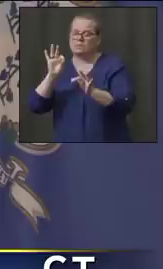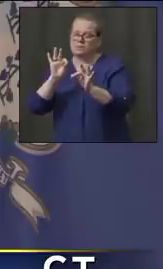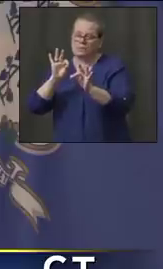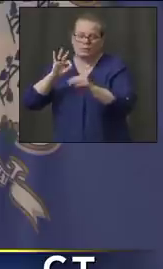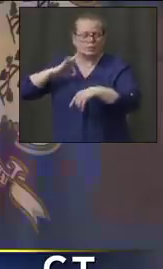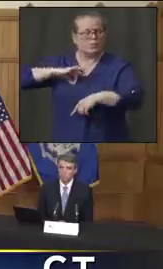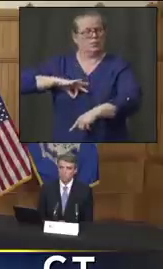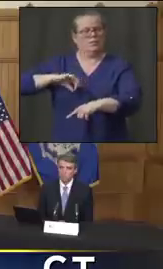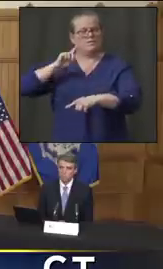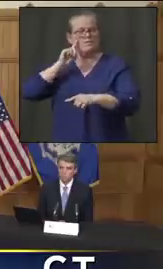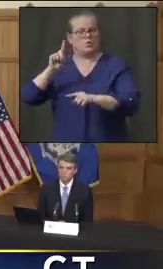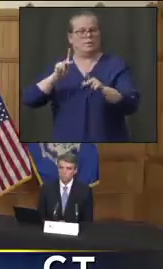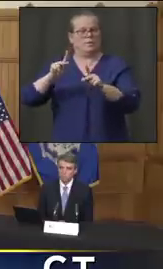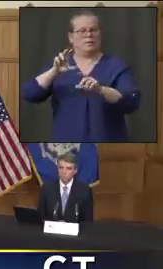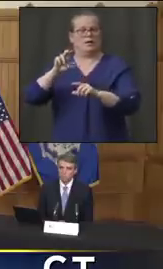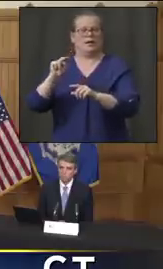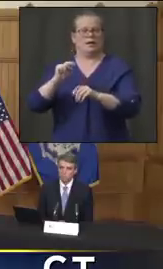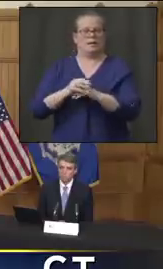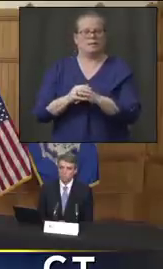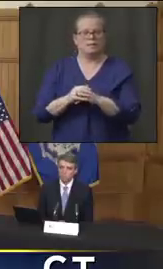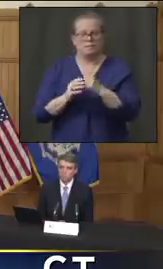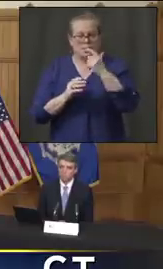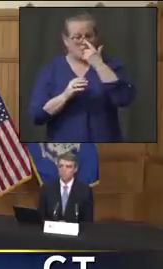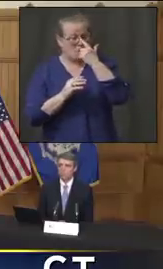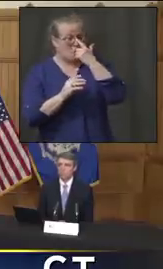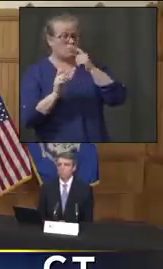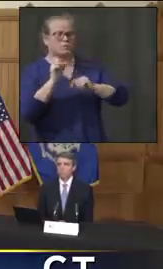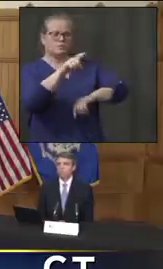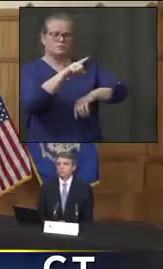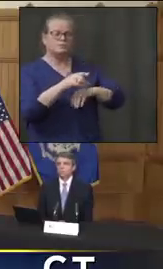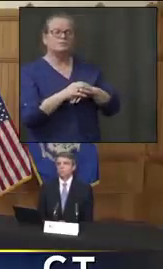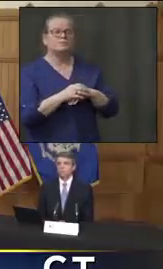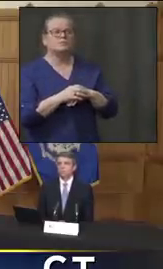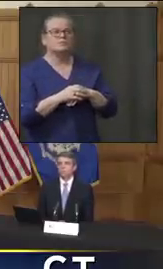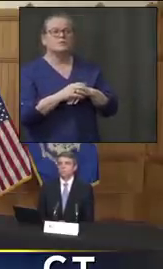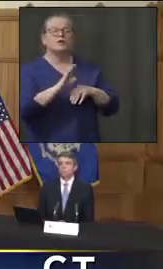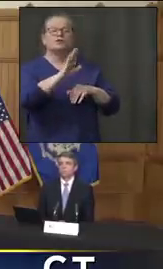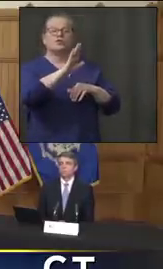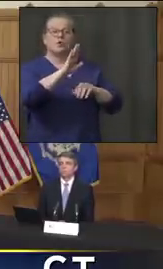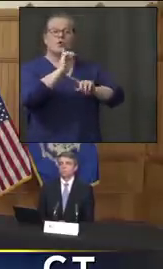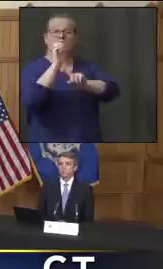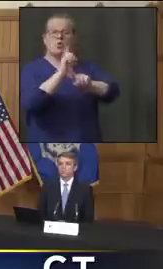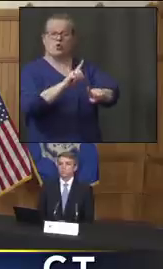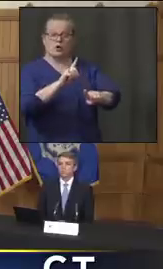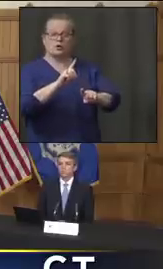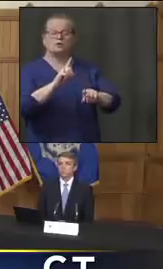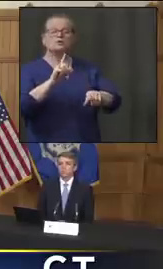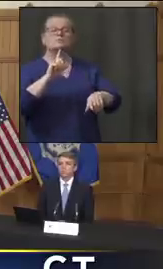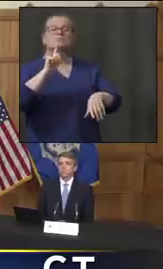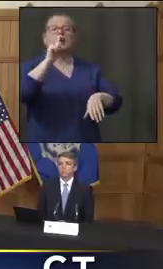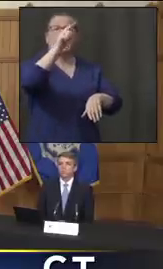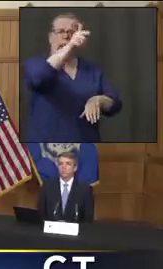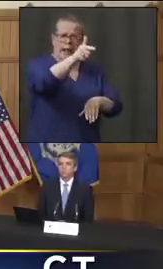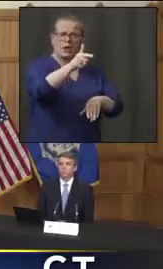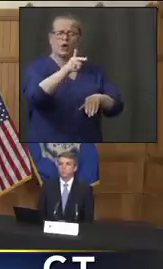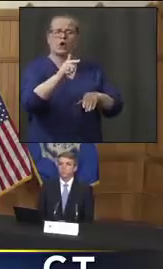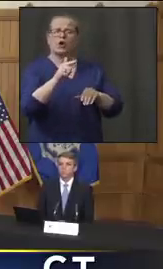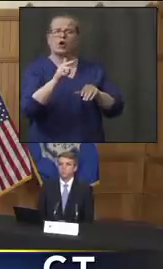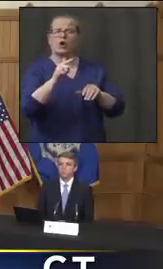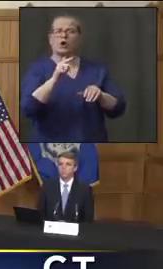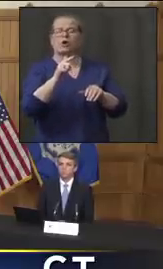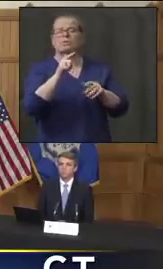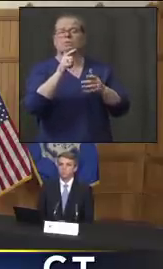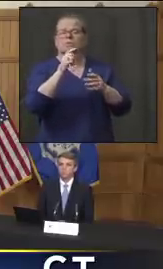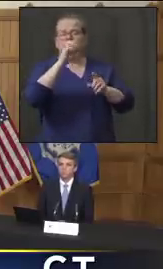terms of when you relax your orders, you mentioned earlier that local governments might be